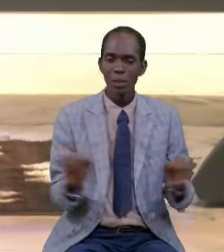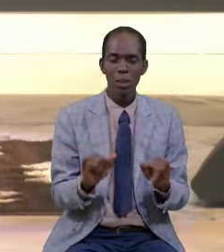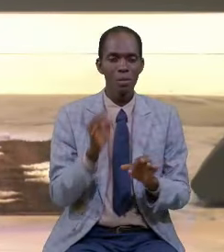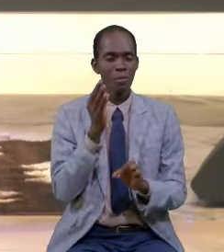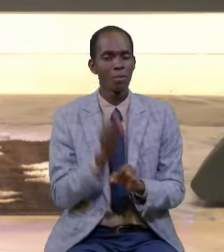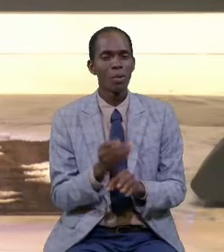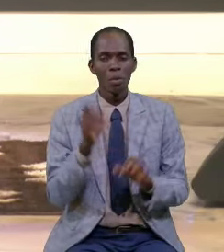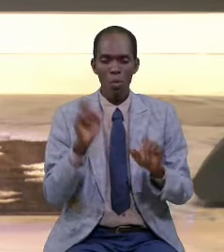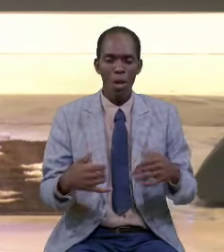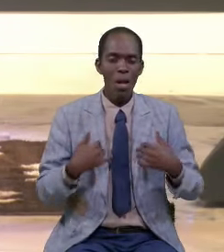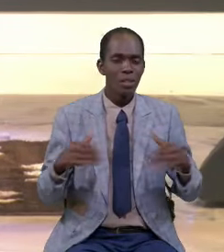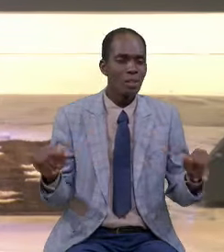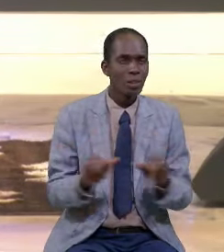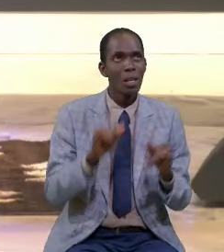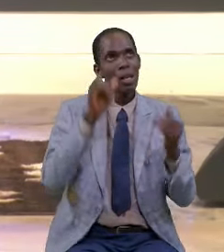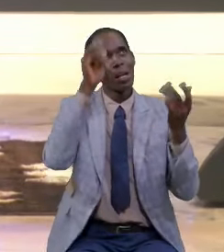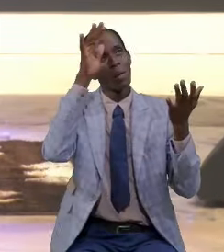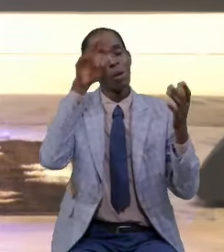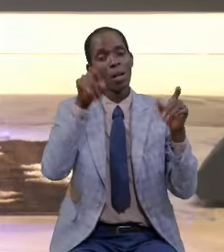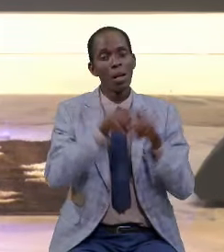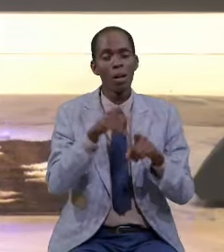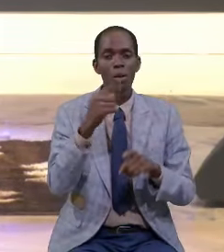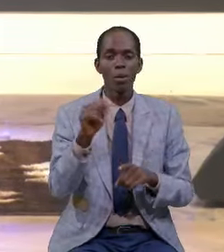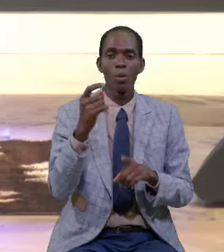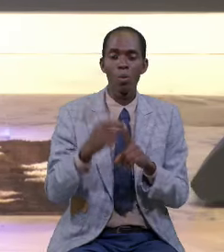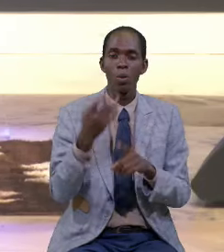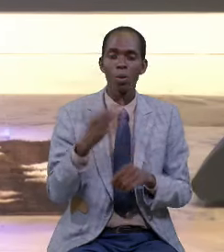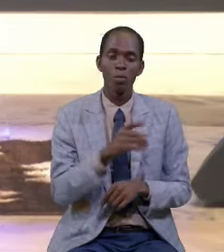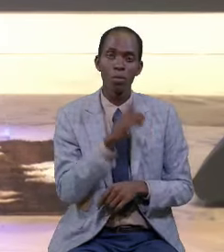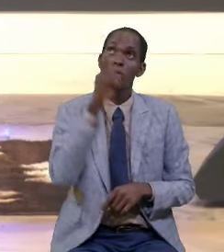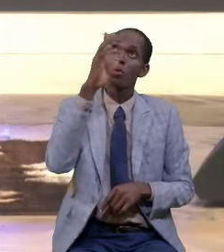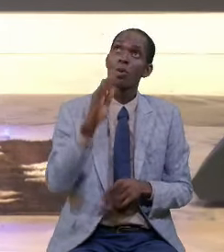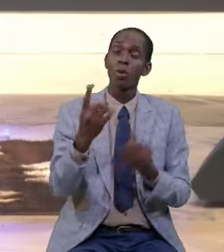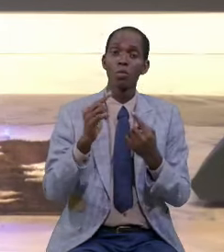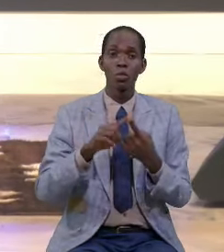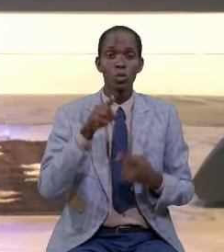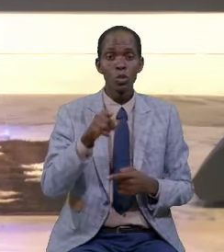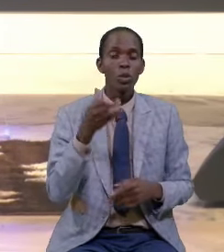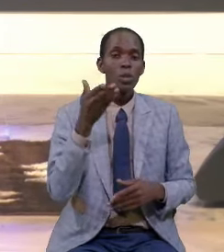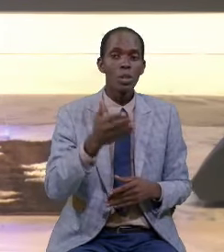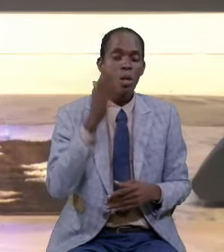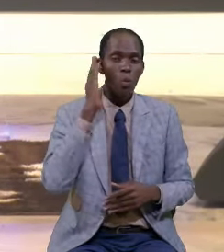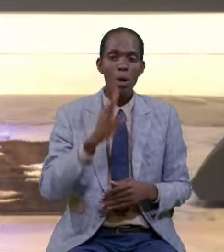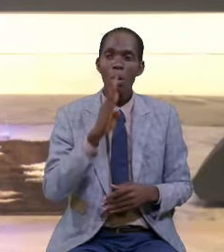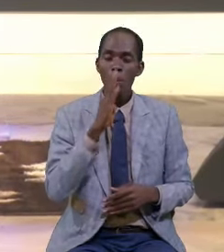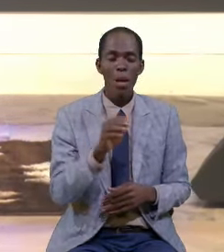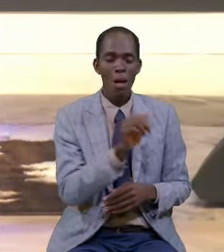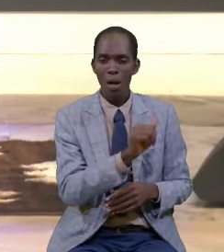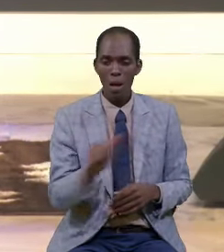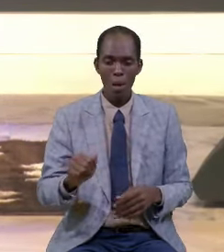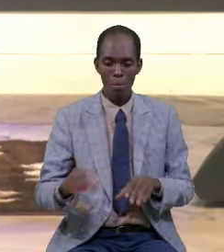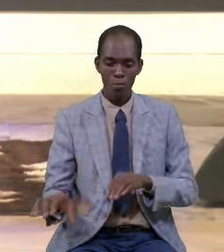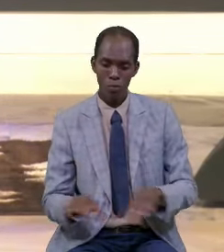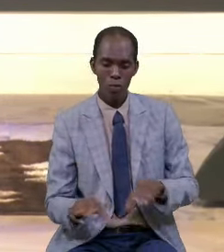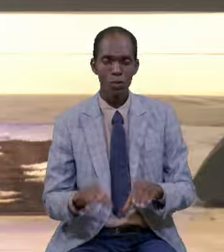same expectation. As the word of God is coming to you, there's going to be a manifestation tonight.